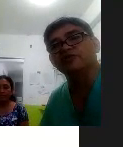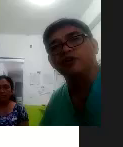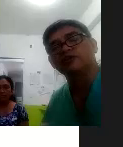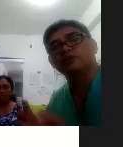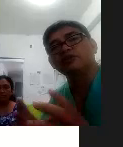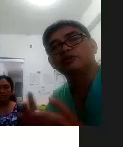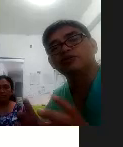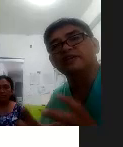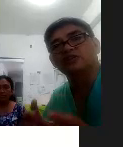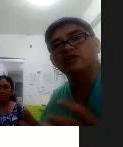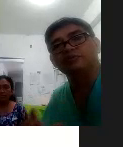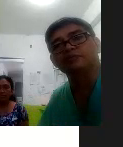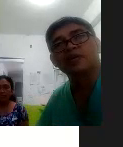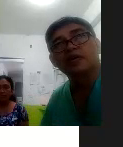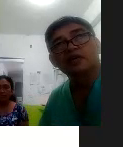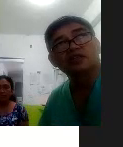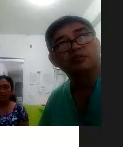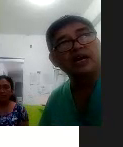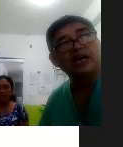challenge for us, try to change some